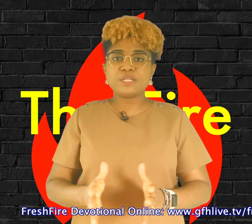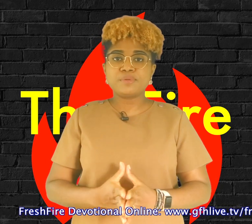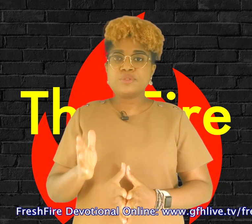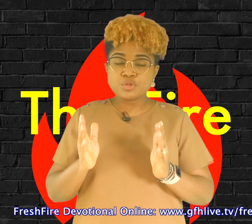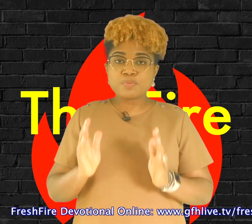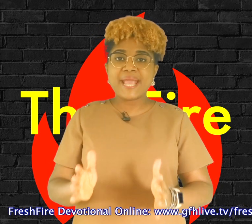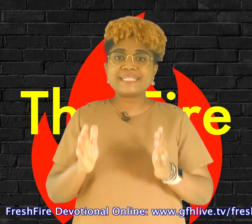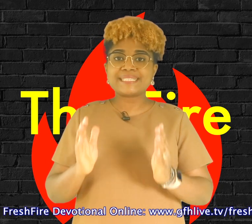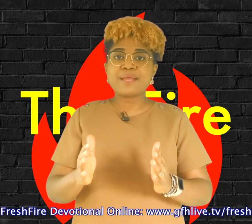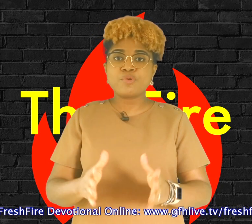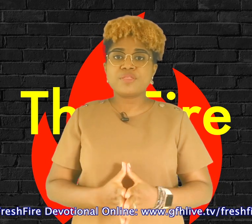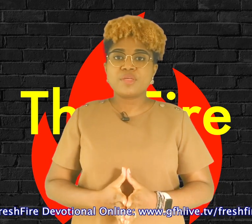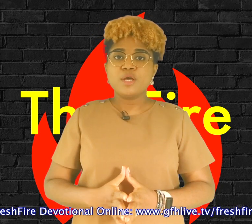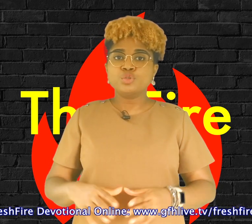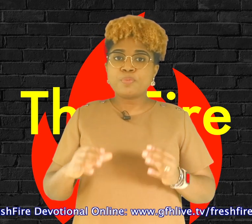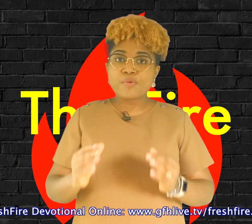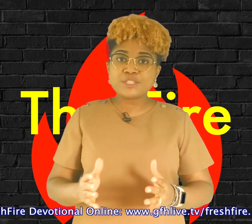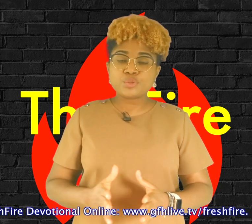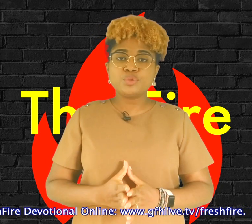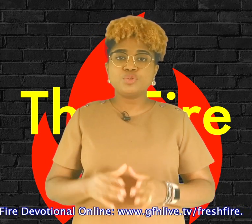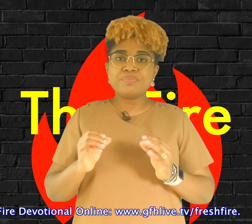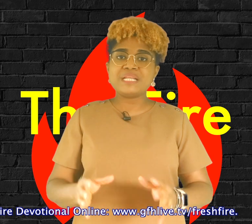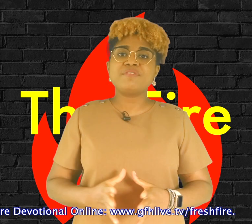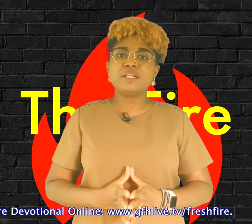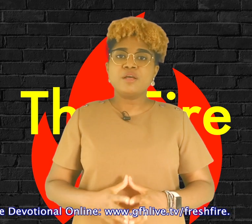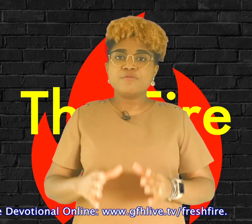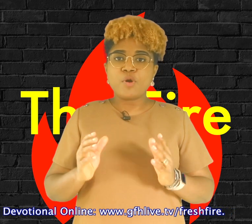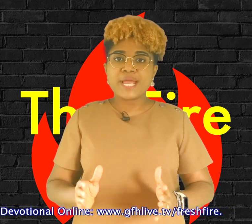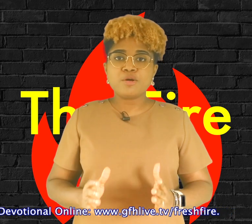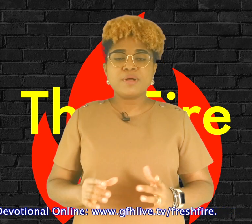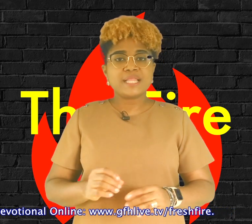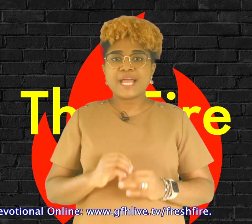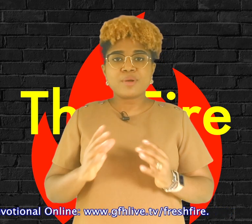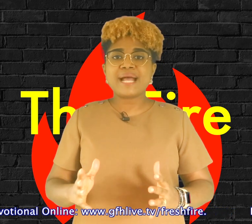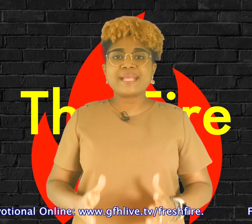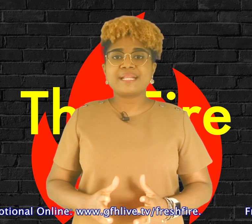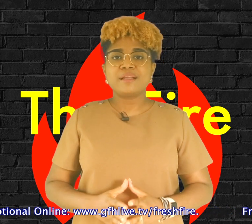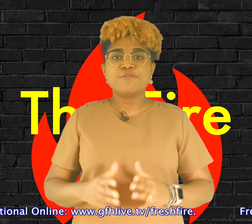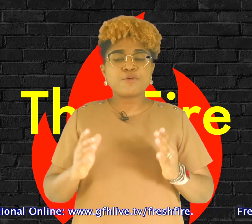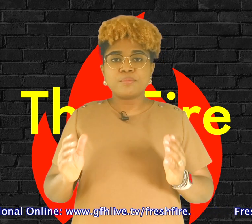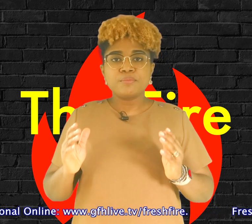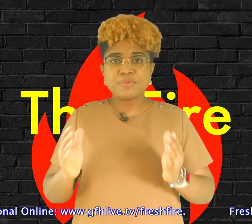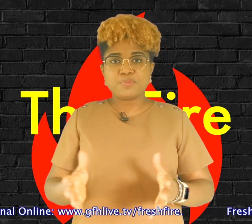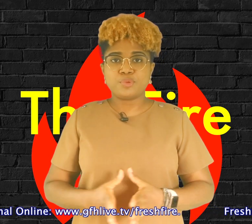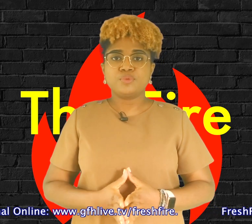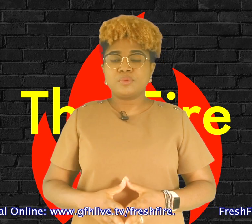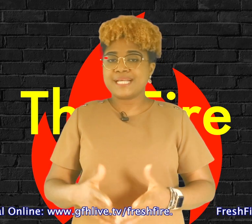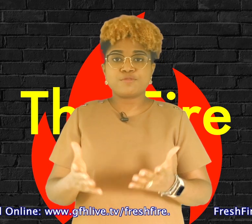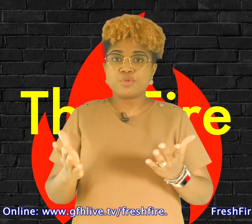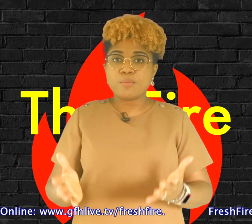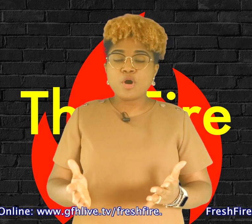you worship, you spend time with, you pray to, you believe in for help that you can't get from